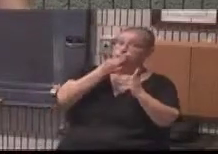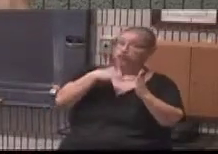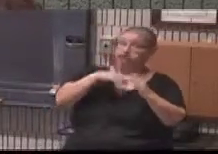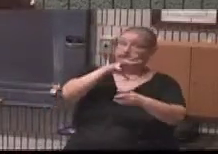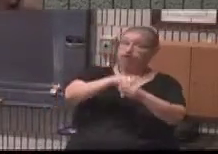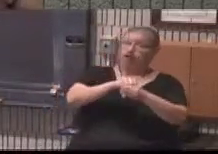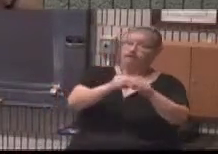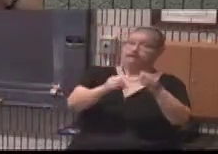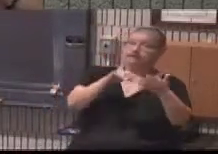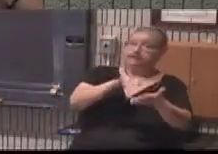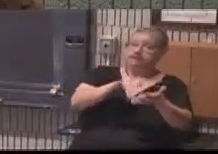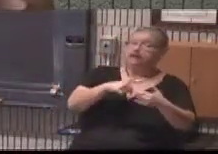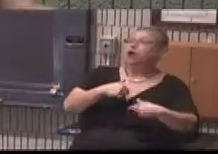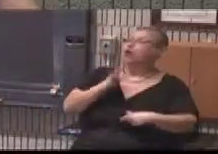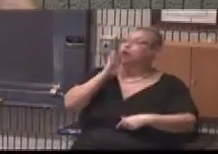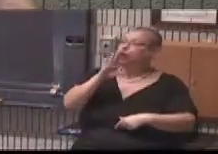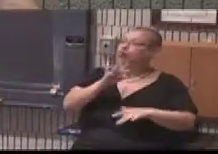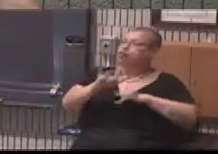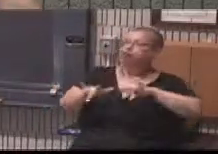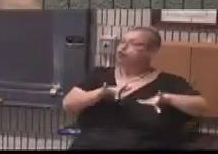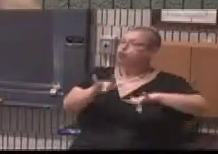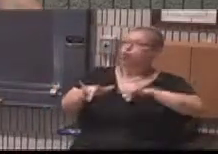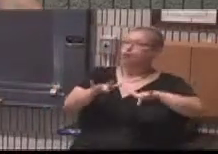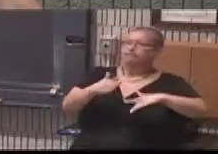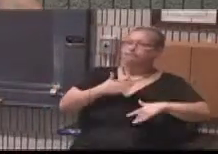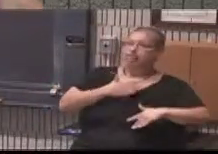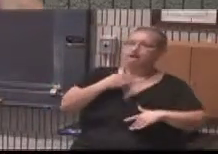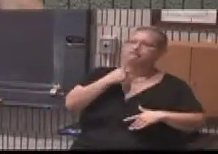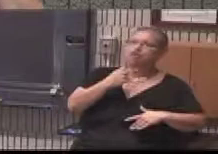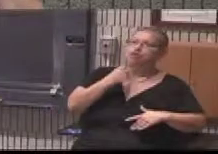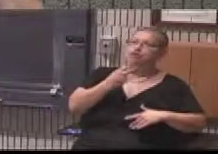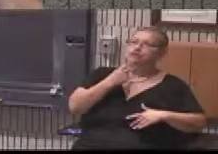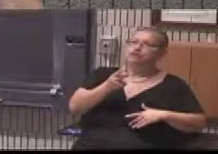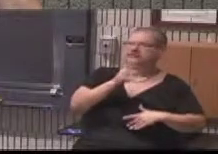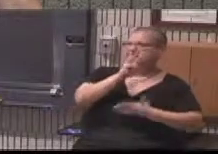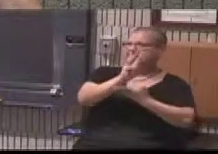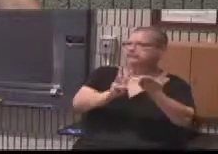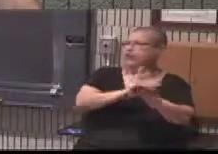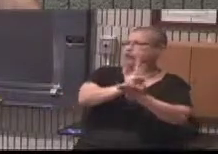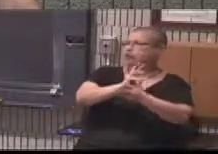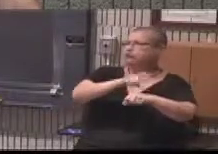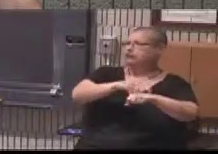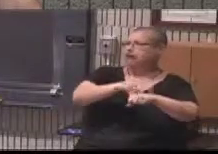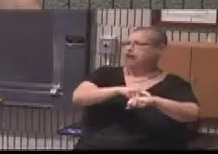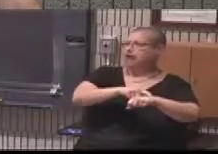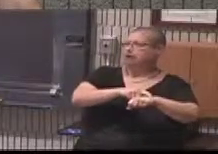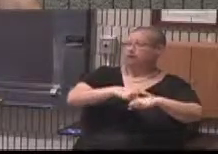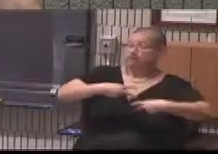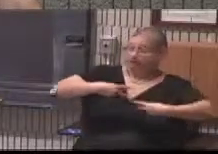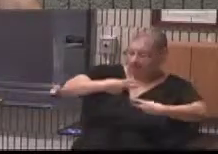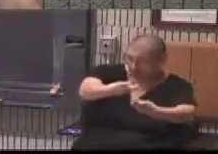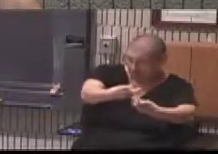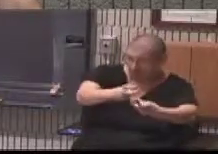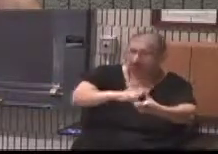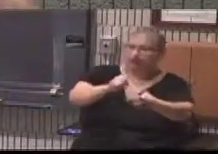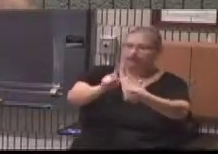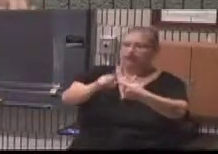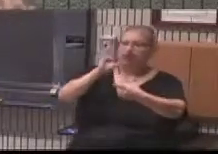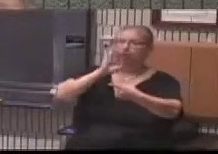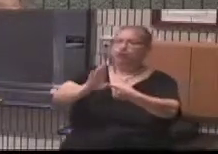actually record my voice over about a six-hour period, and then take it and synthesize it so that when